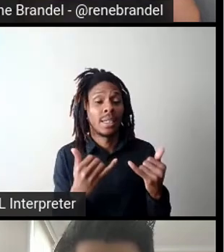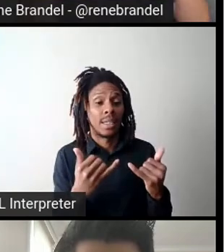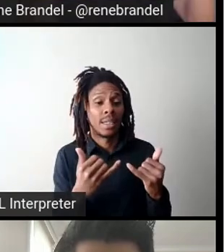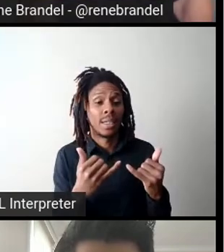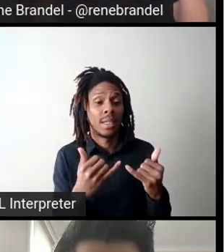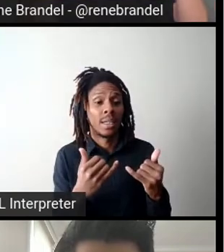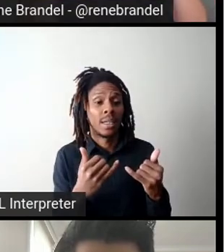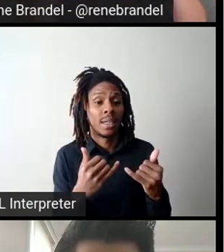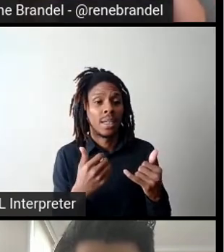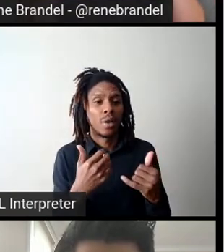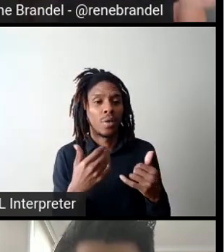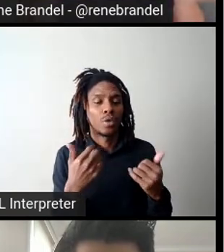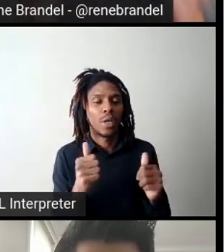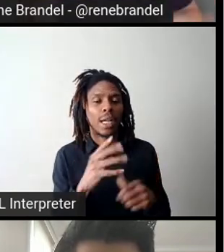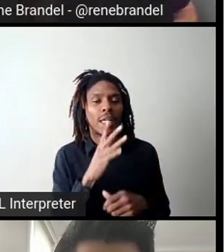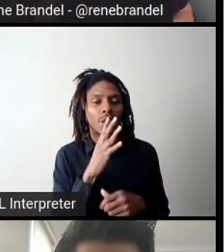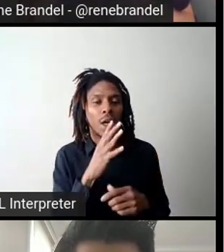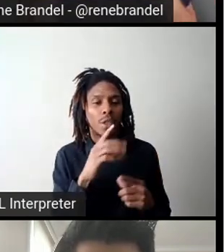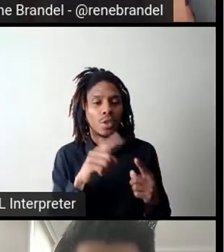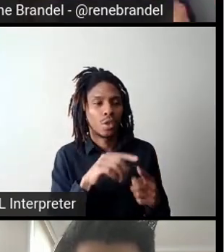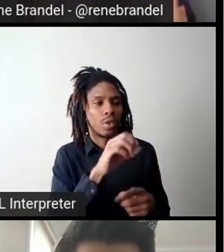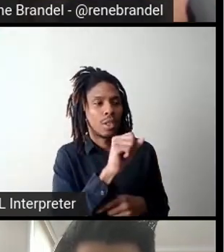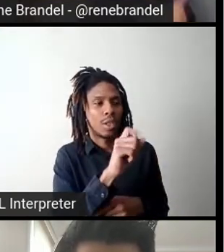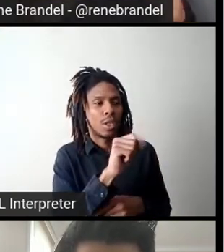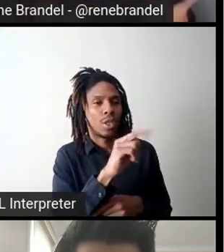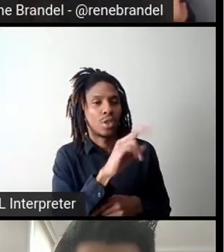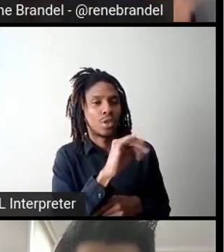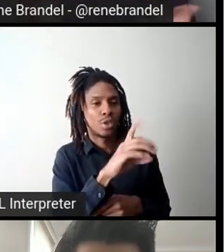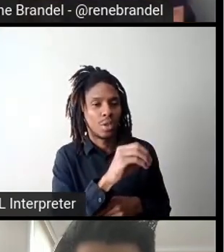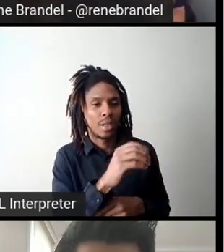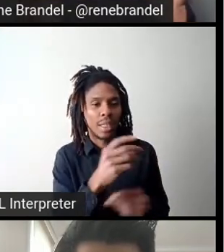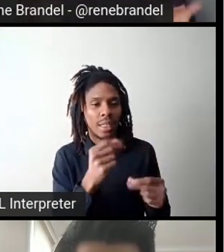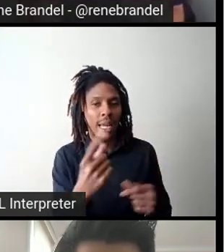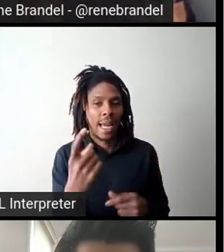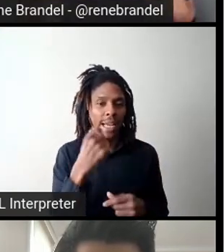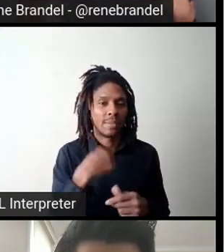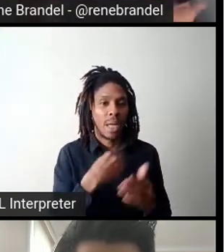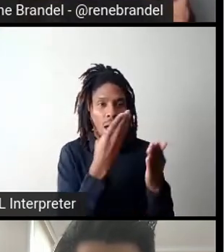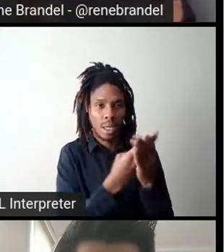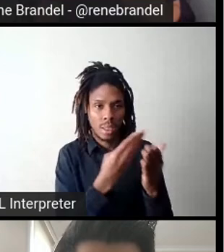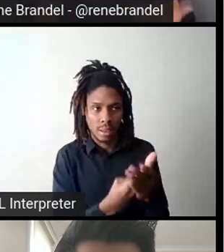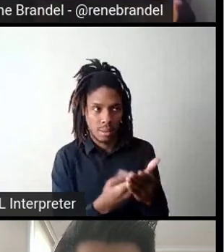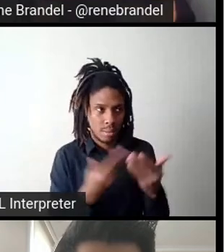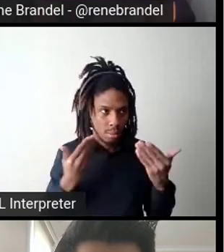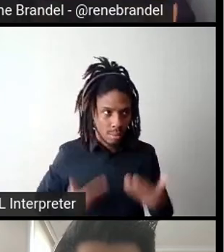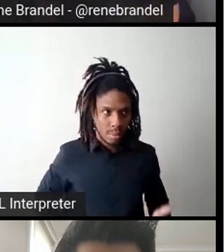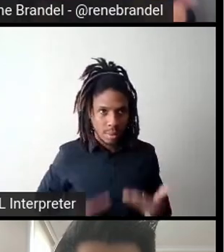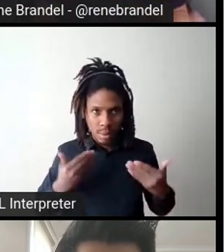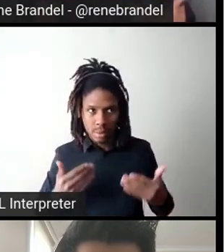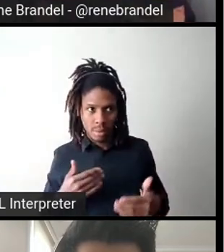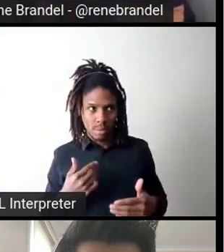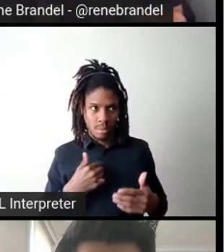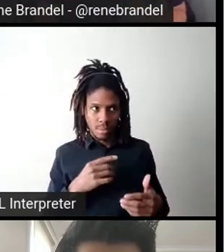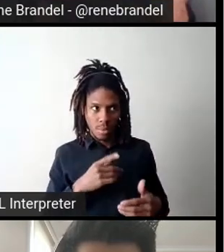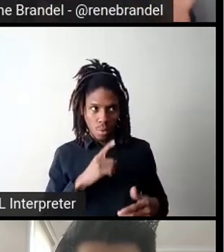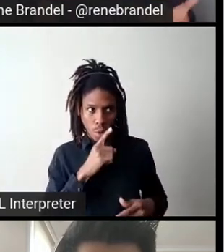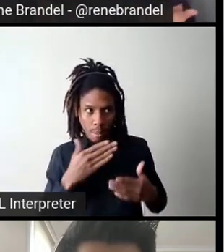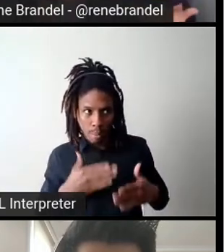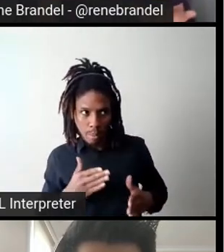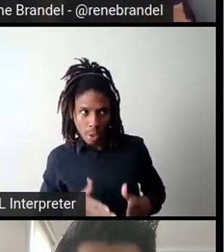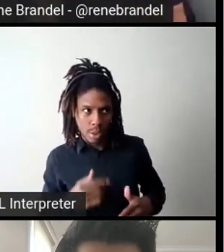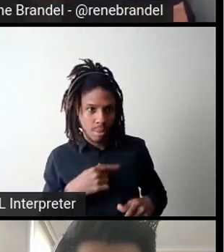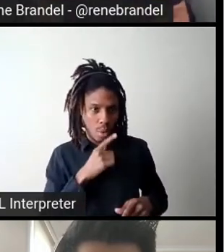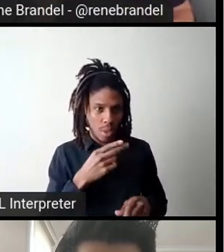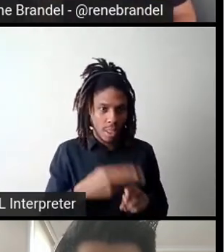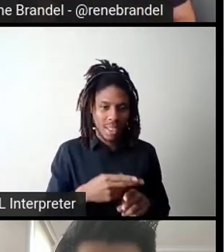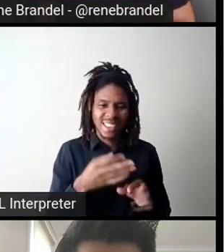try to talk to the Studio instance. It's going to quickly ask me to authenticate that I'm really who I say I am, and we make that super simple as well. You just have